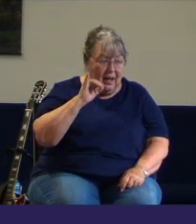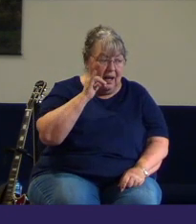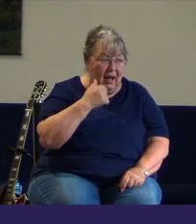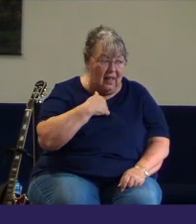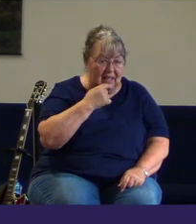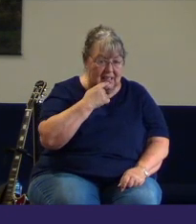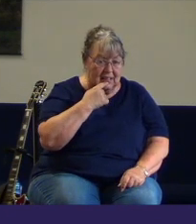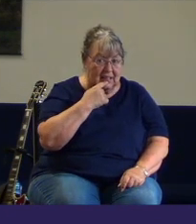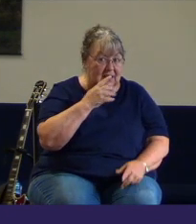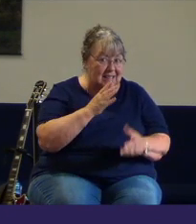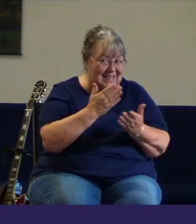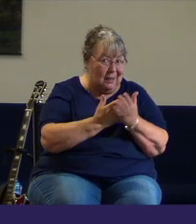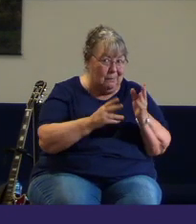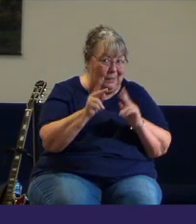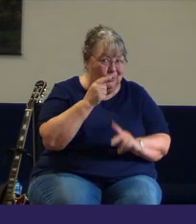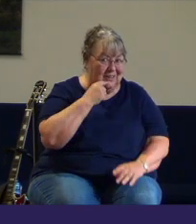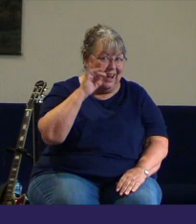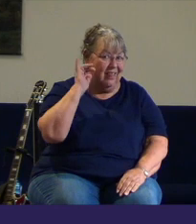go to church.